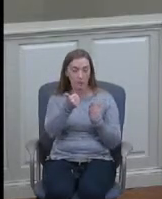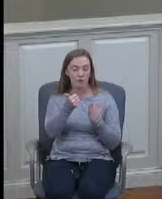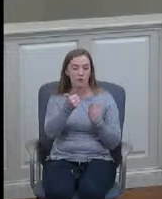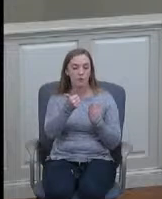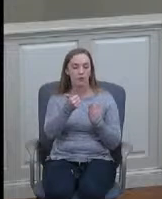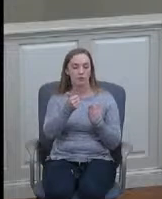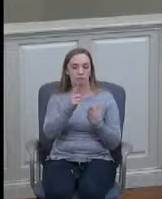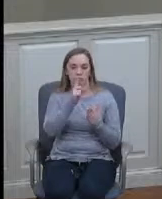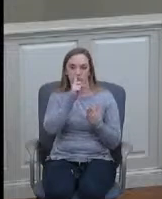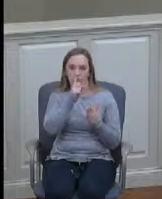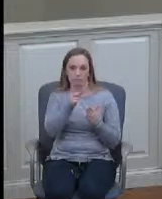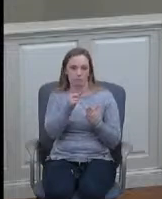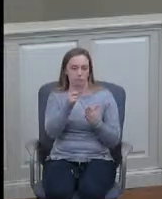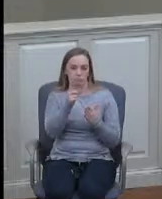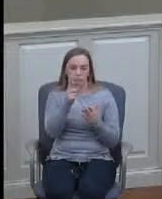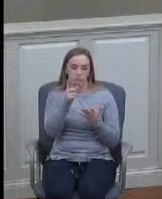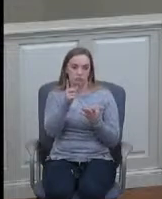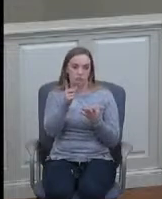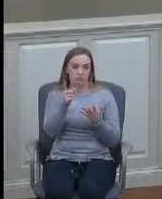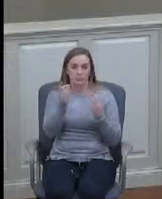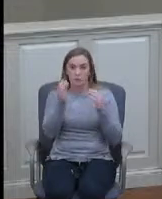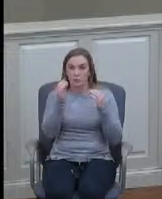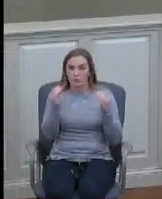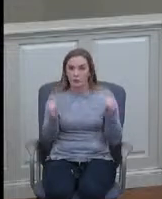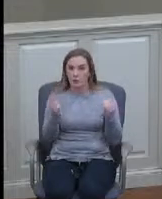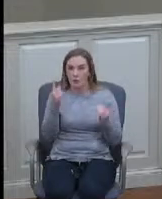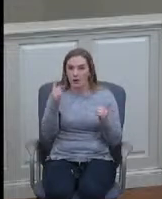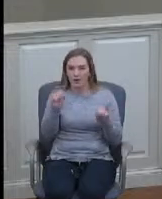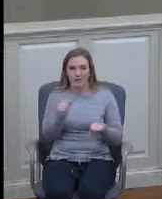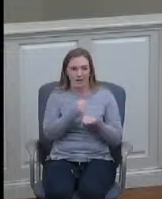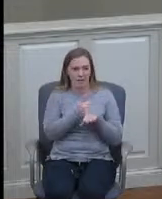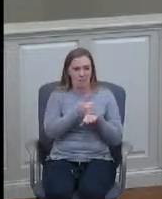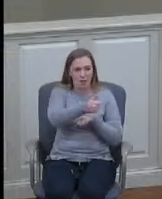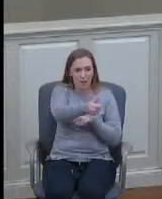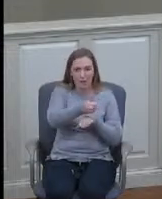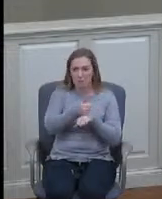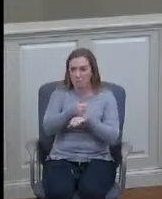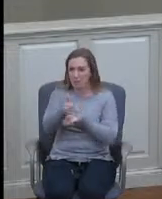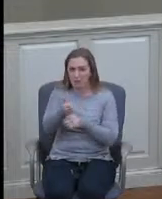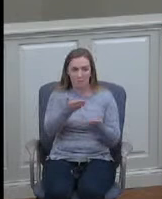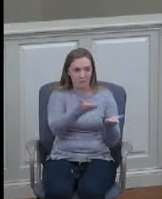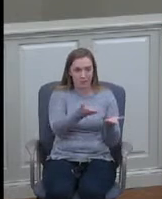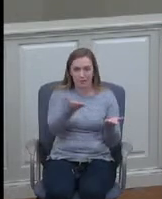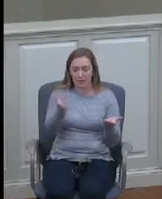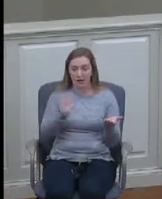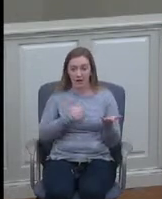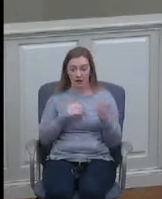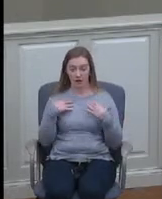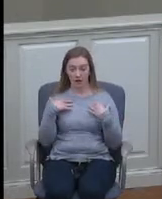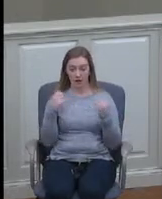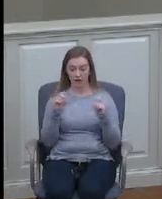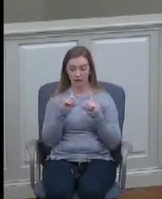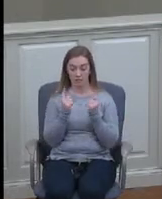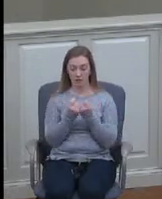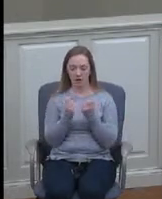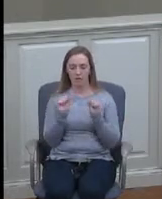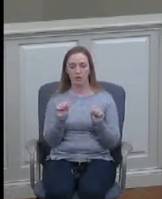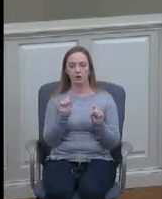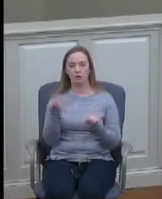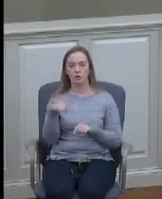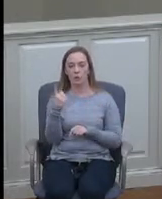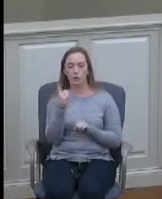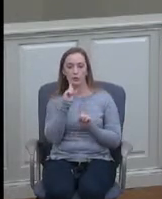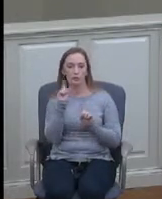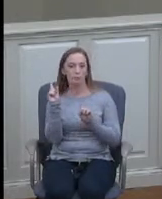there's really nobody to blame. I mean, our health department can only report on what data